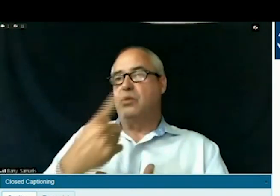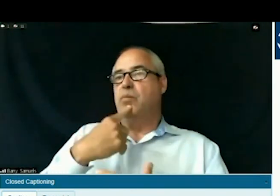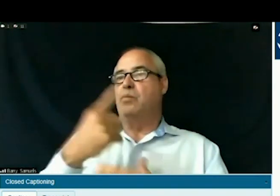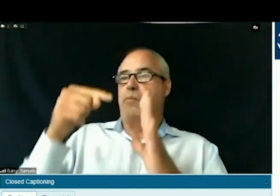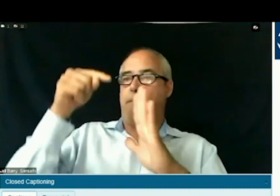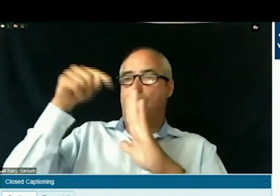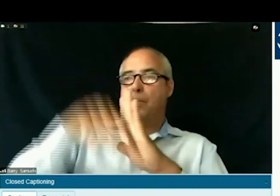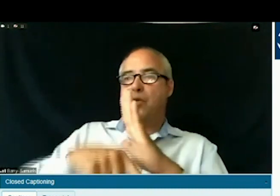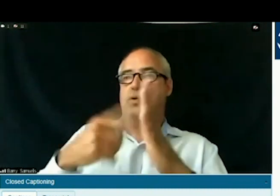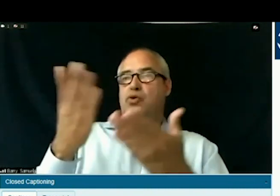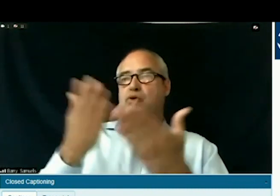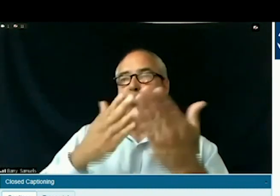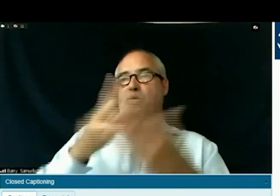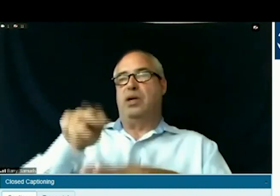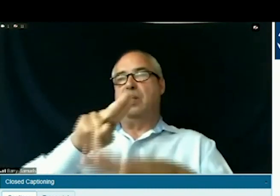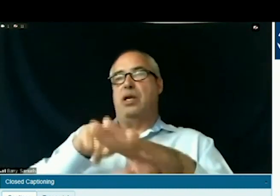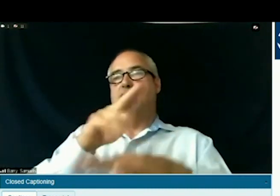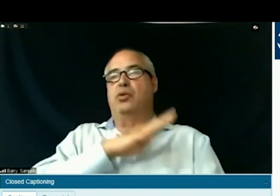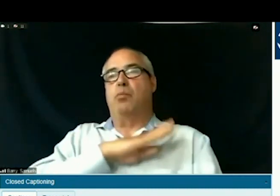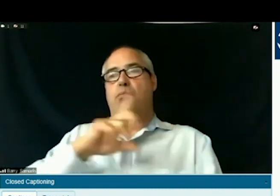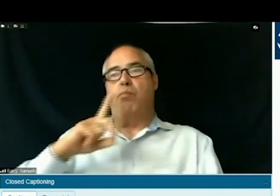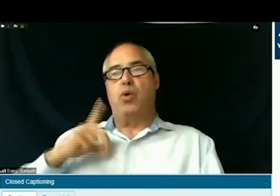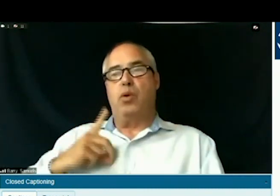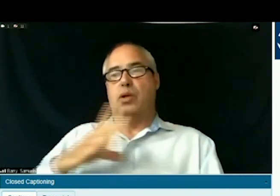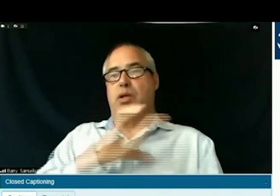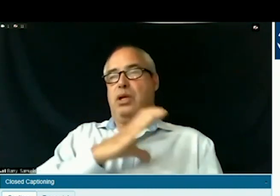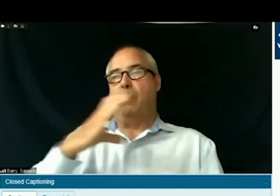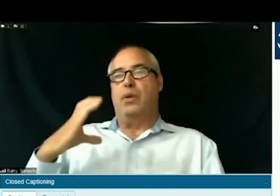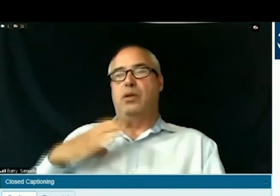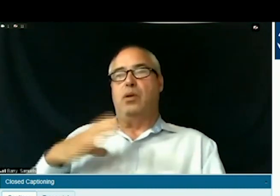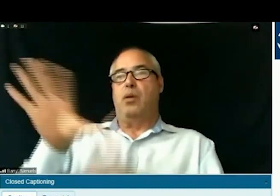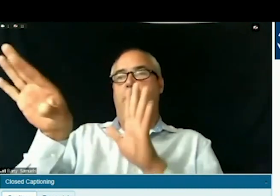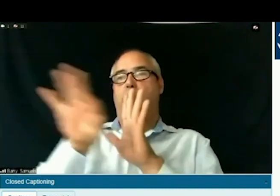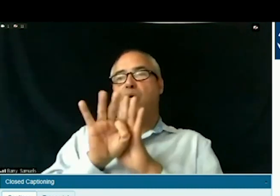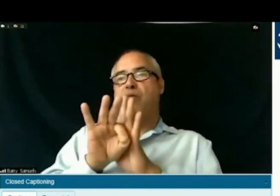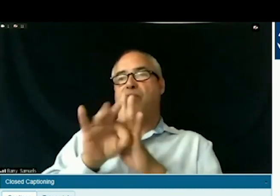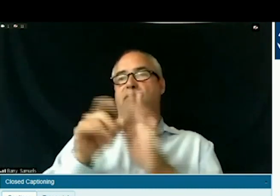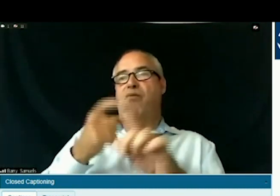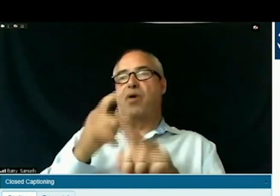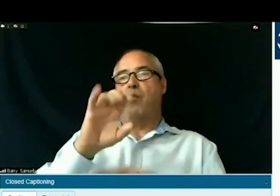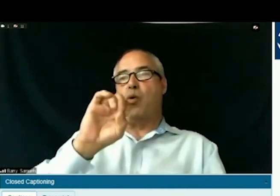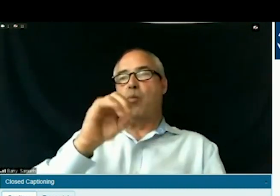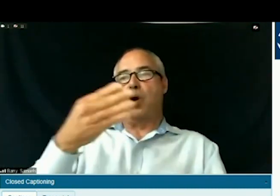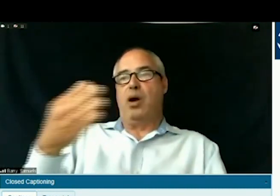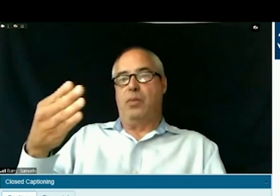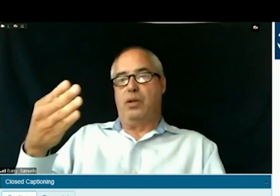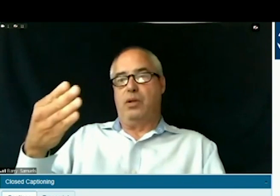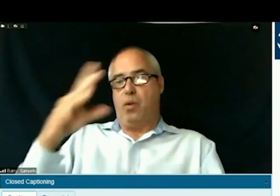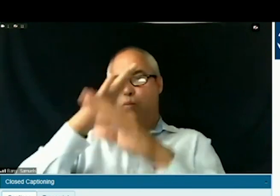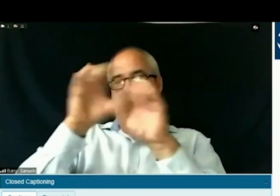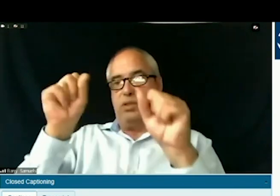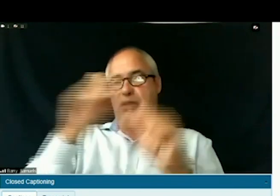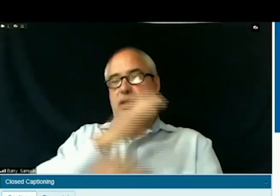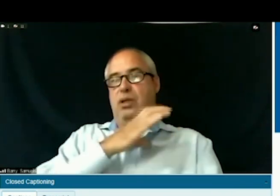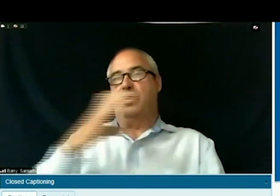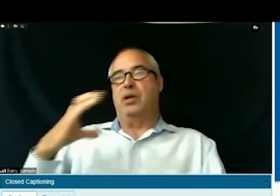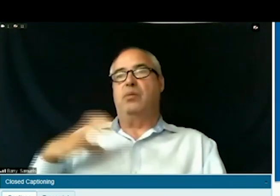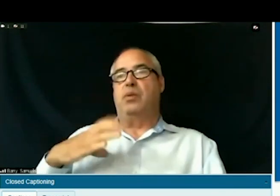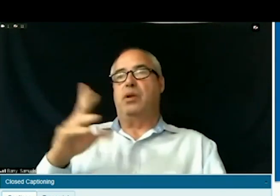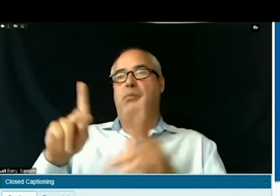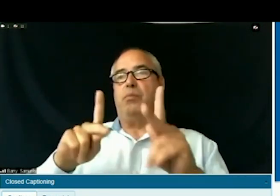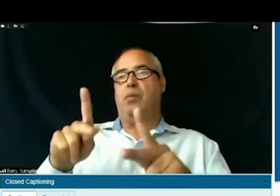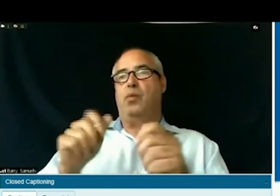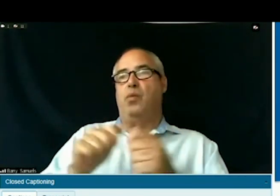on numerous national boards and commissions and was appointed by President Barack Obama to the President's Committee for People with Intellectual